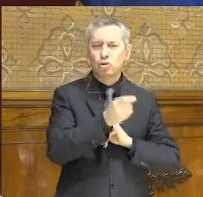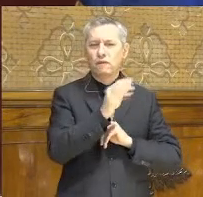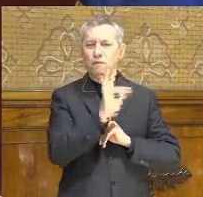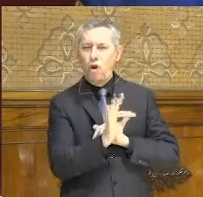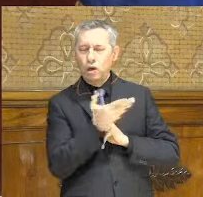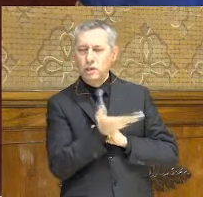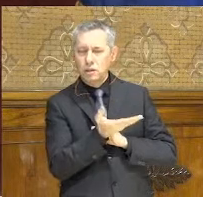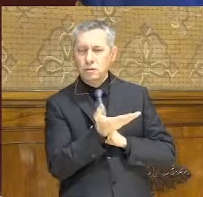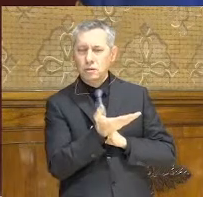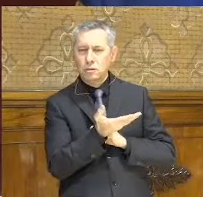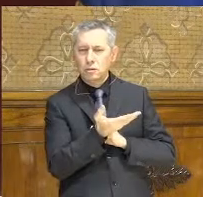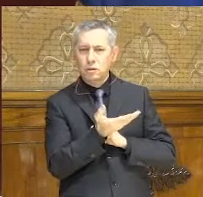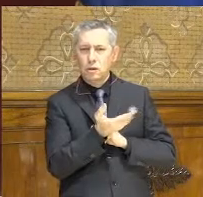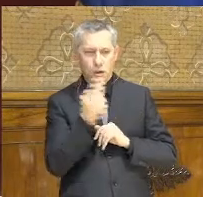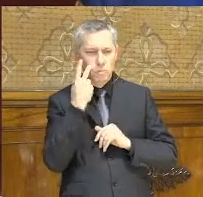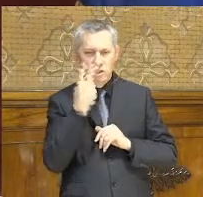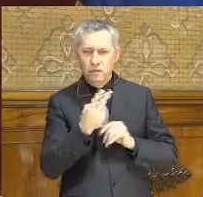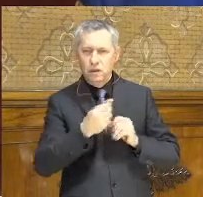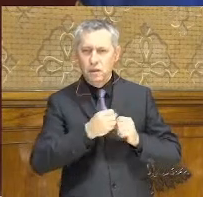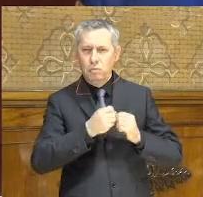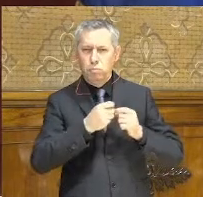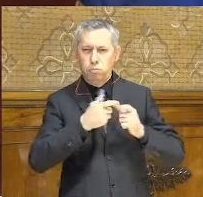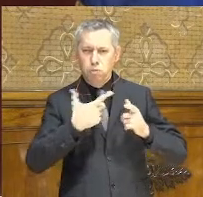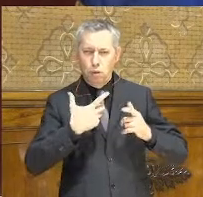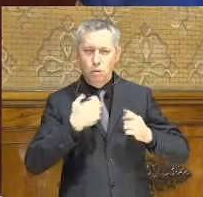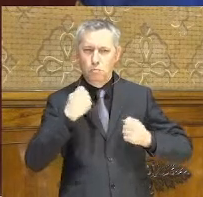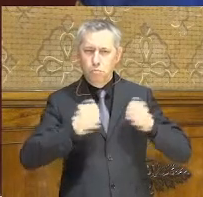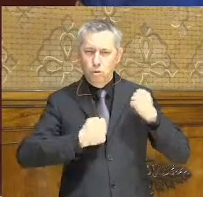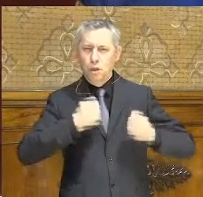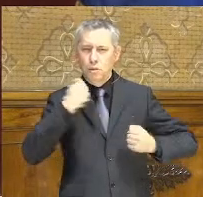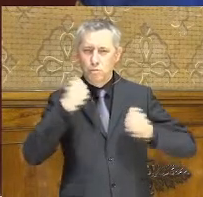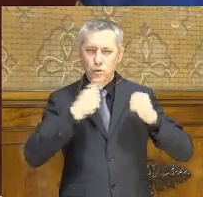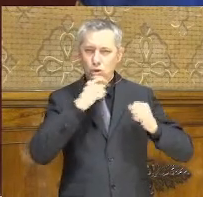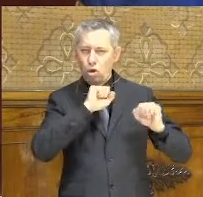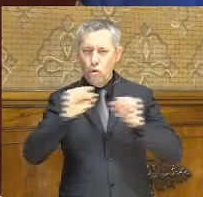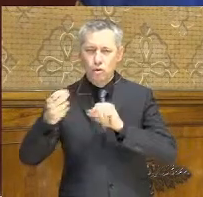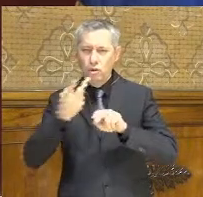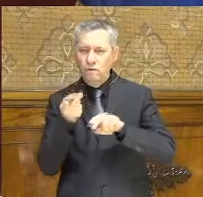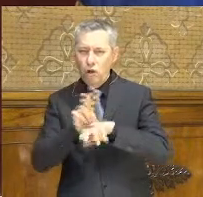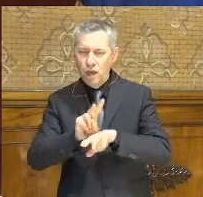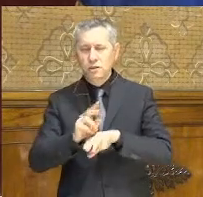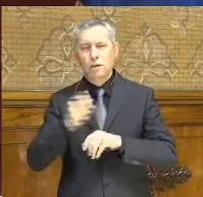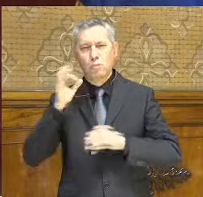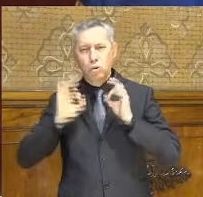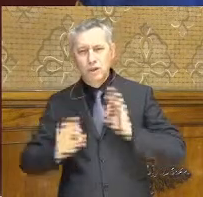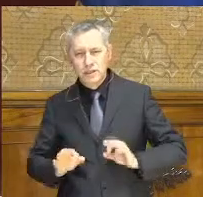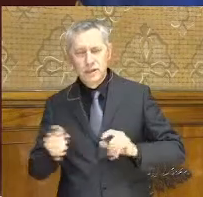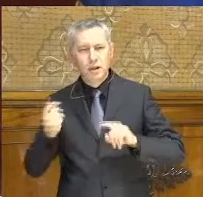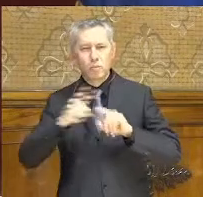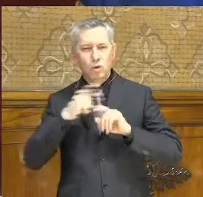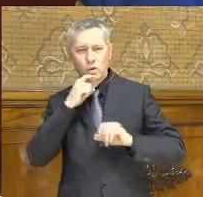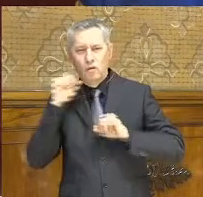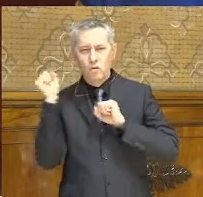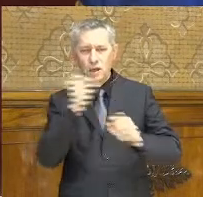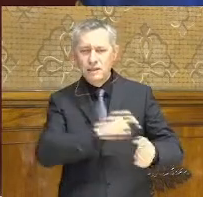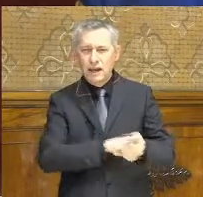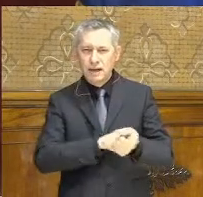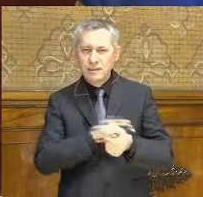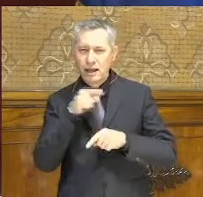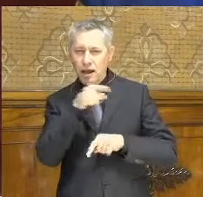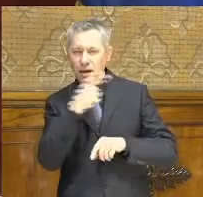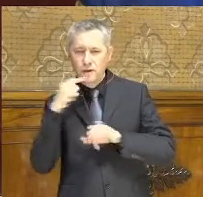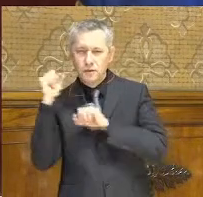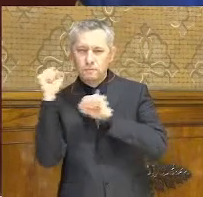global protest emerge against police violence and racial injustice across the world,